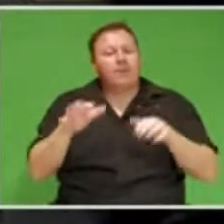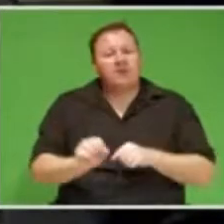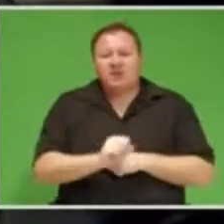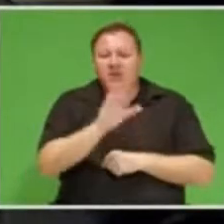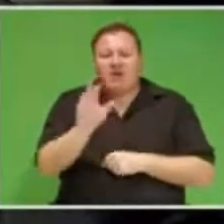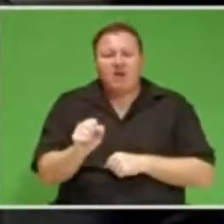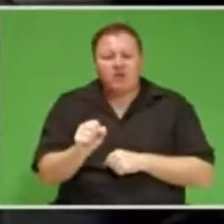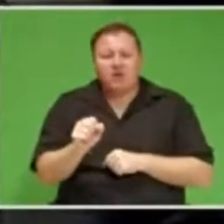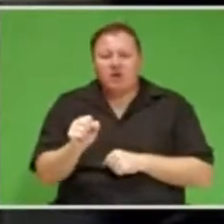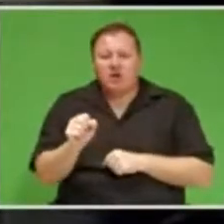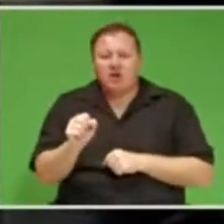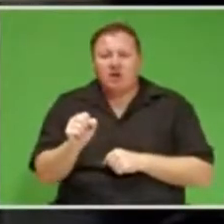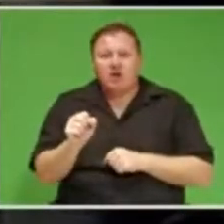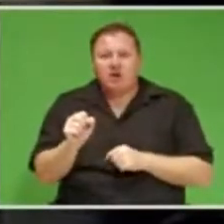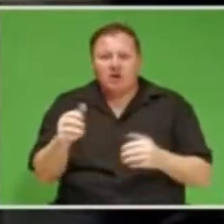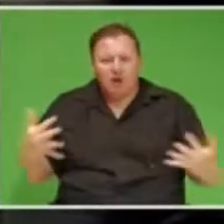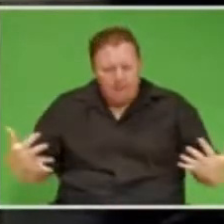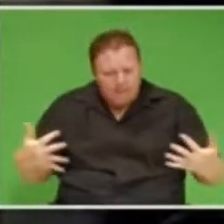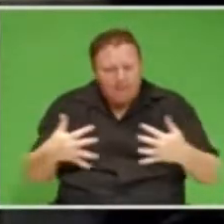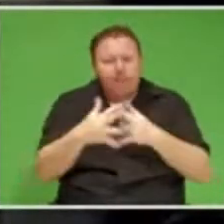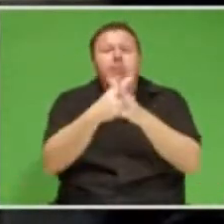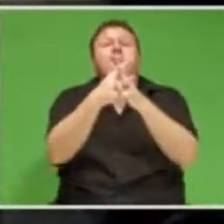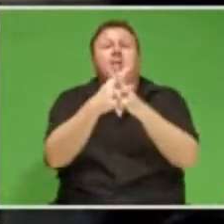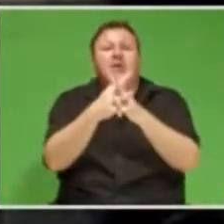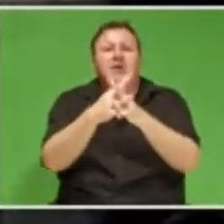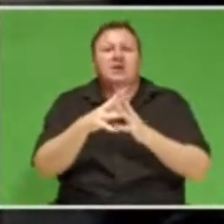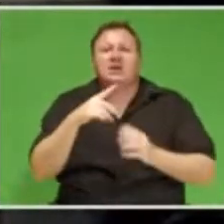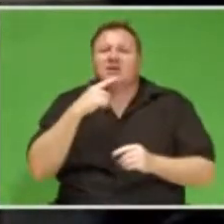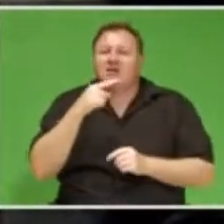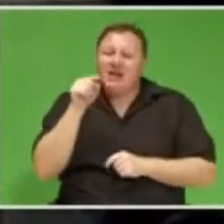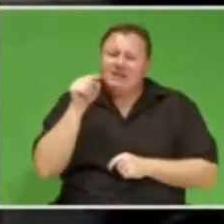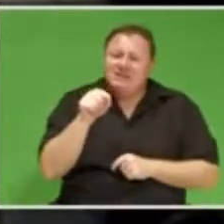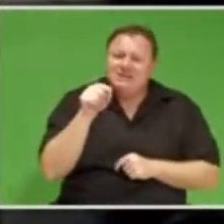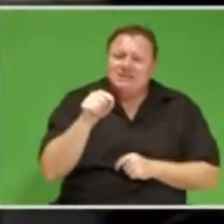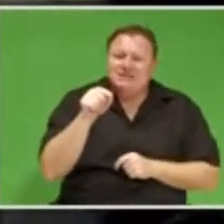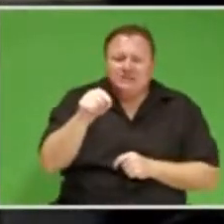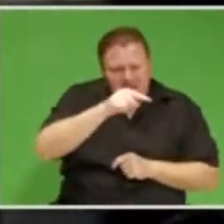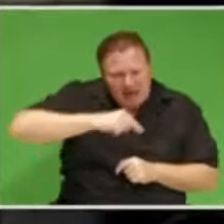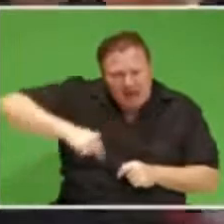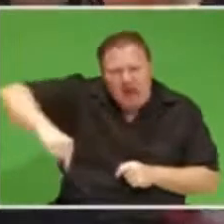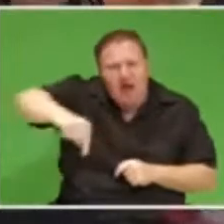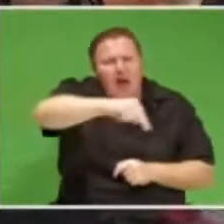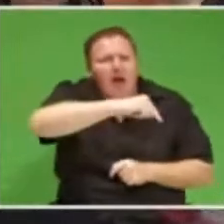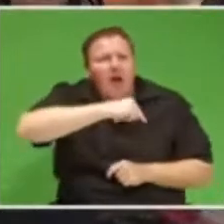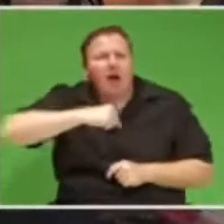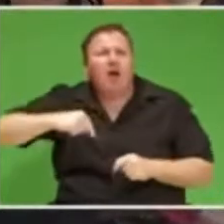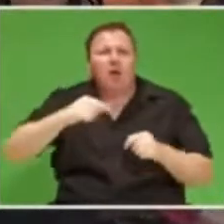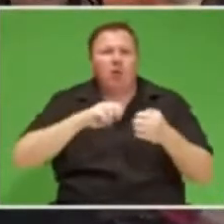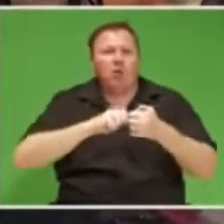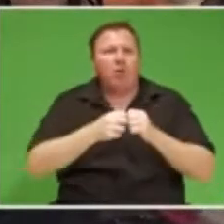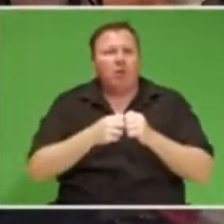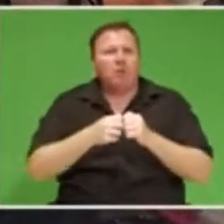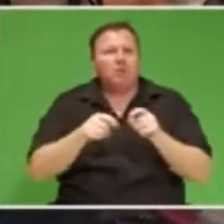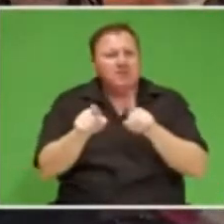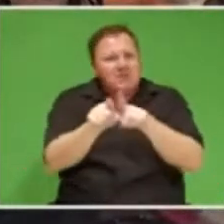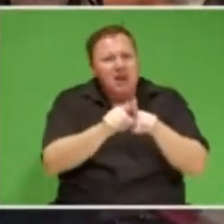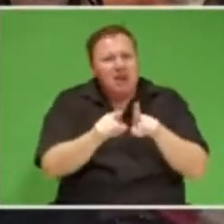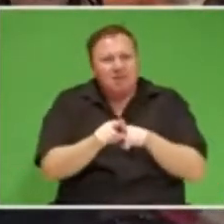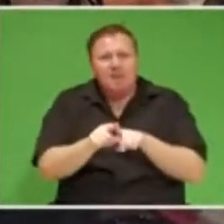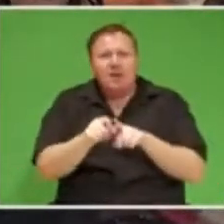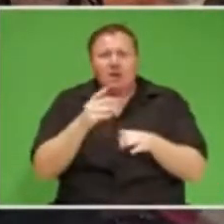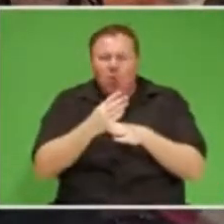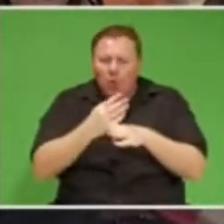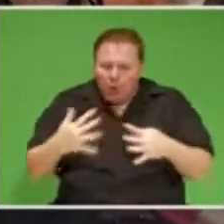have rallied together to say this is our common problem and we must work together